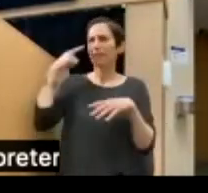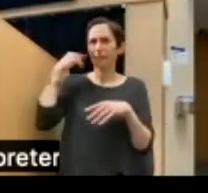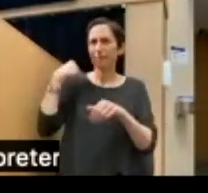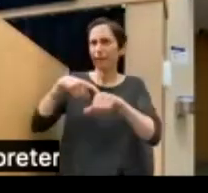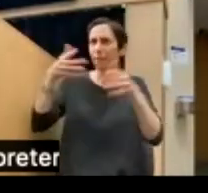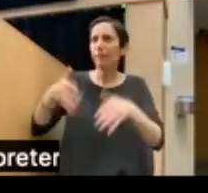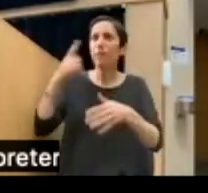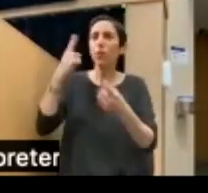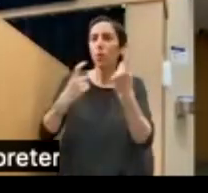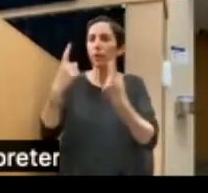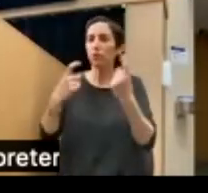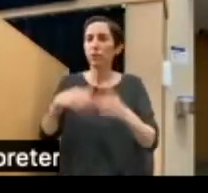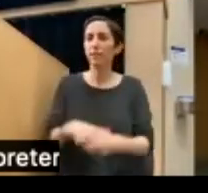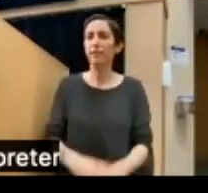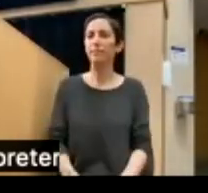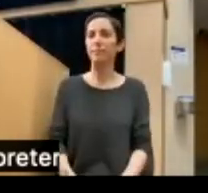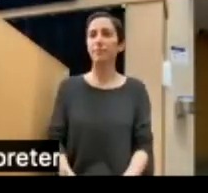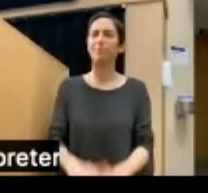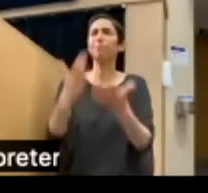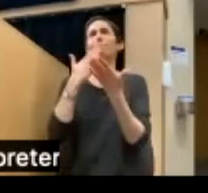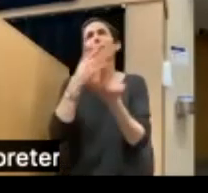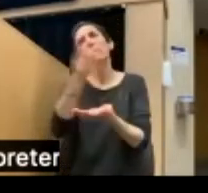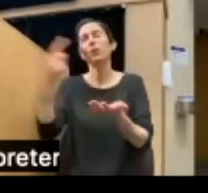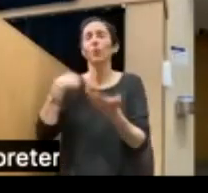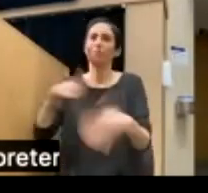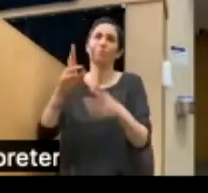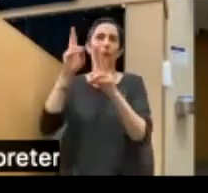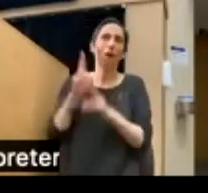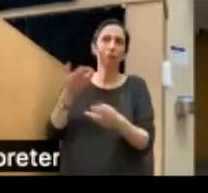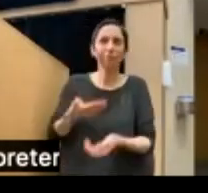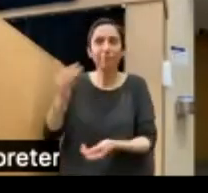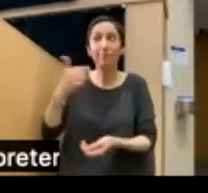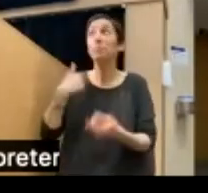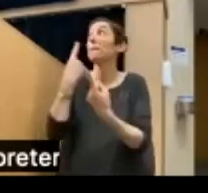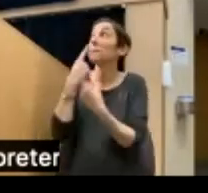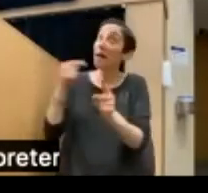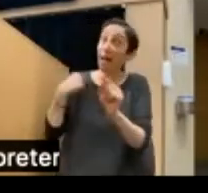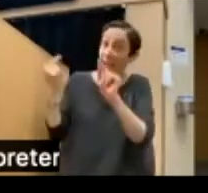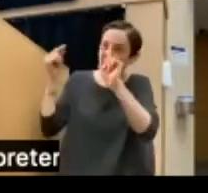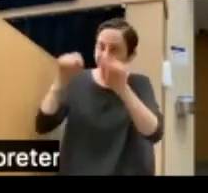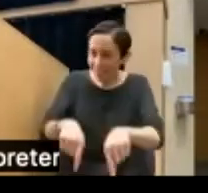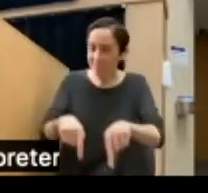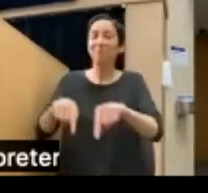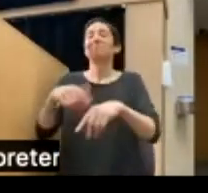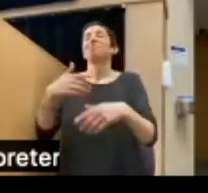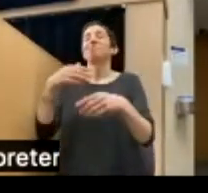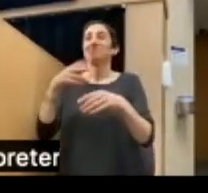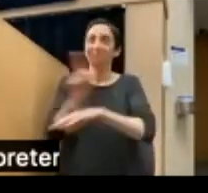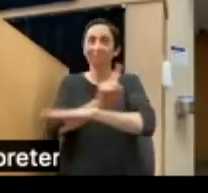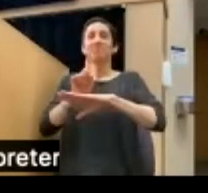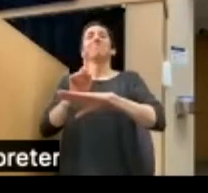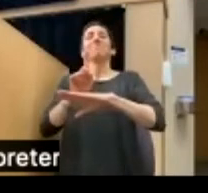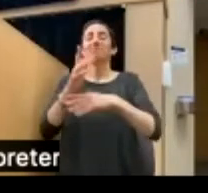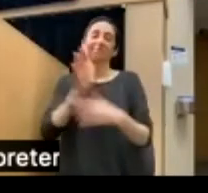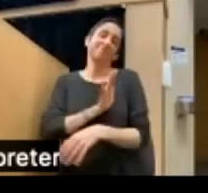But thank you all. It's such an honor to be here finally and to get